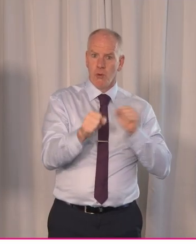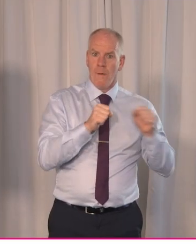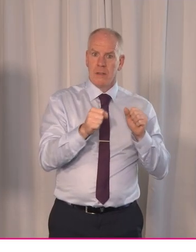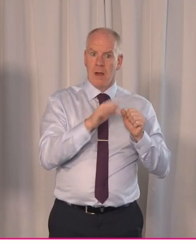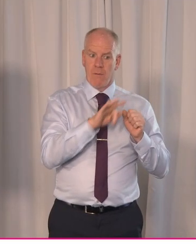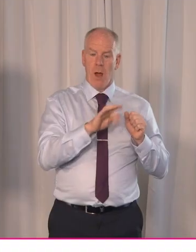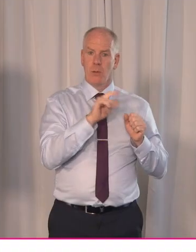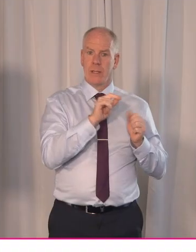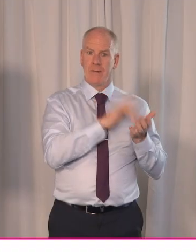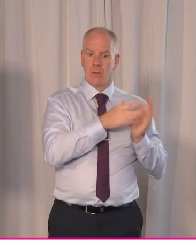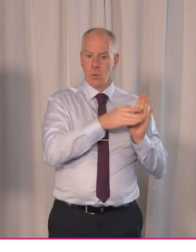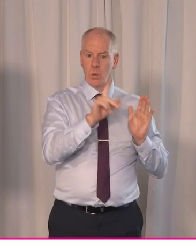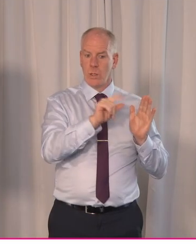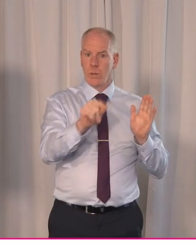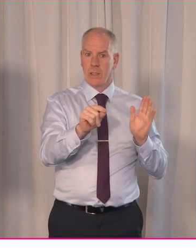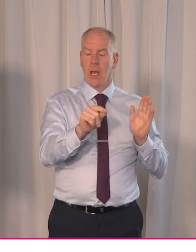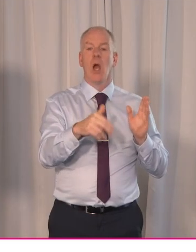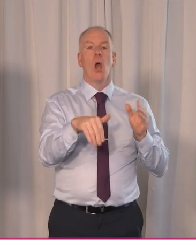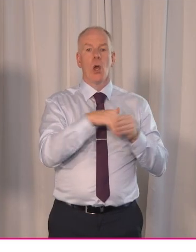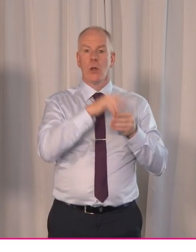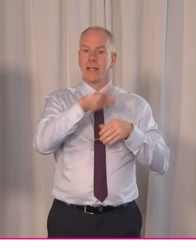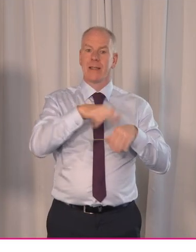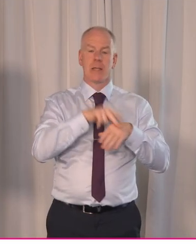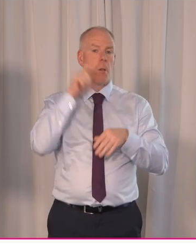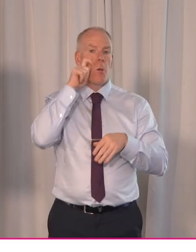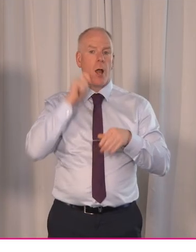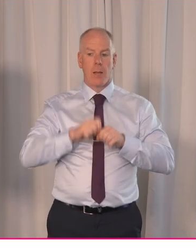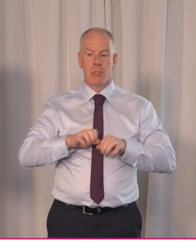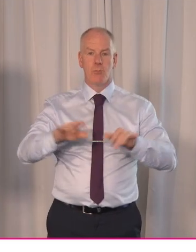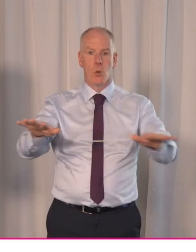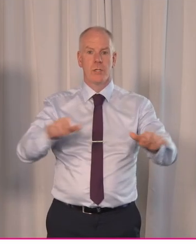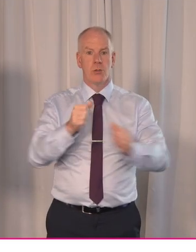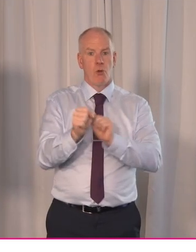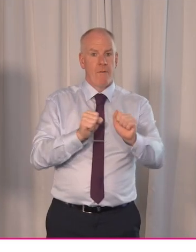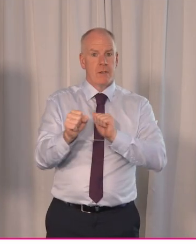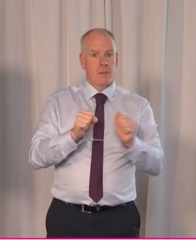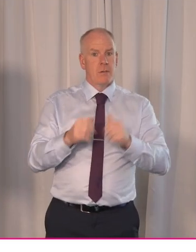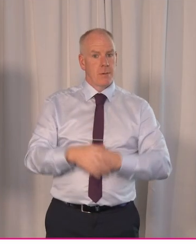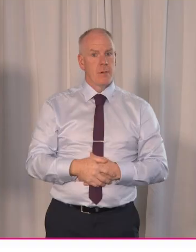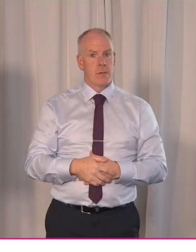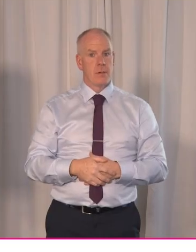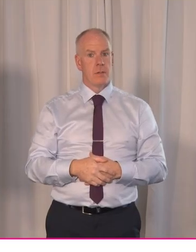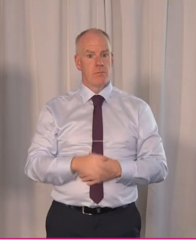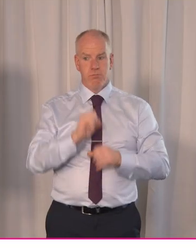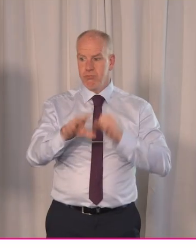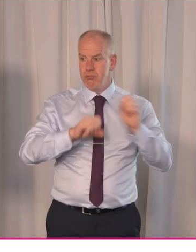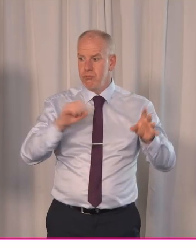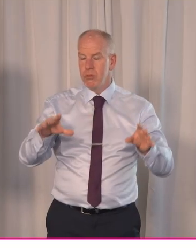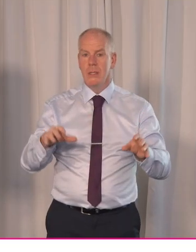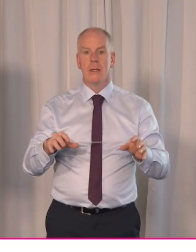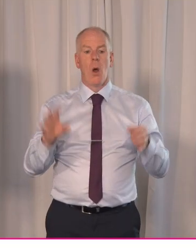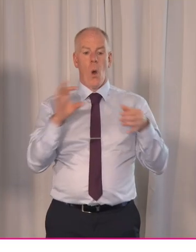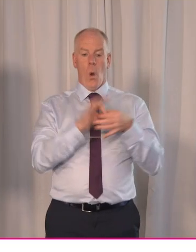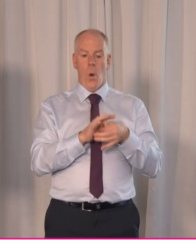time period, including the development of a national condom distribution service, the development of home